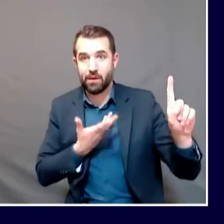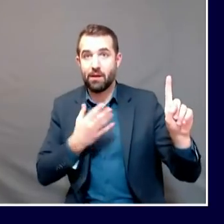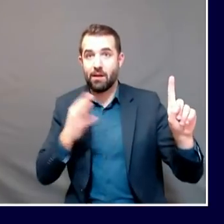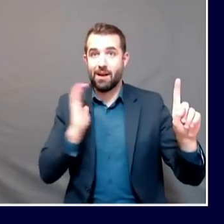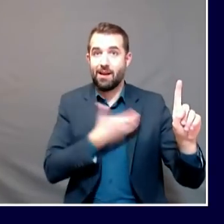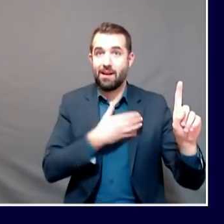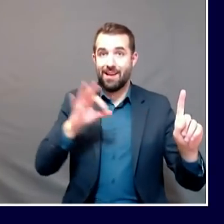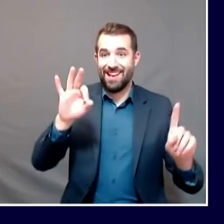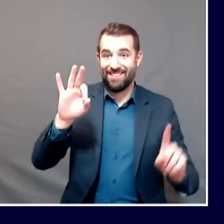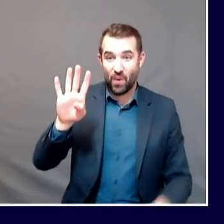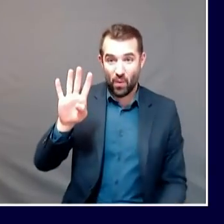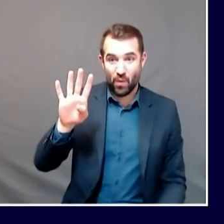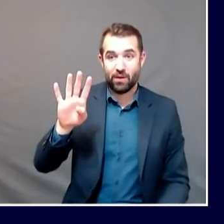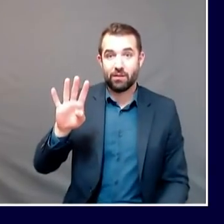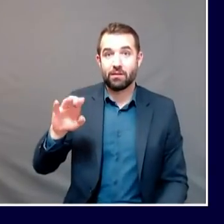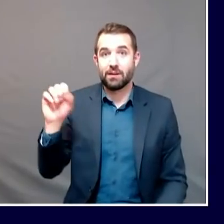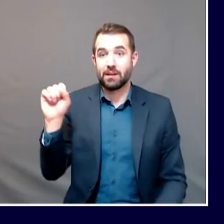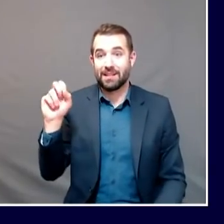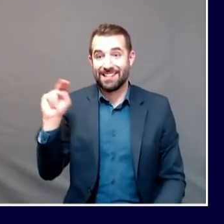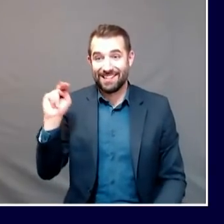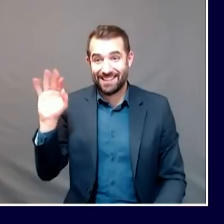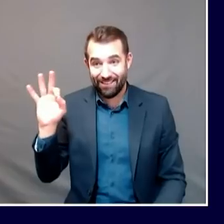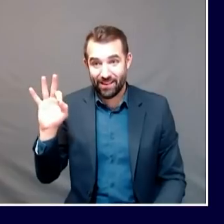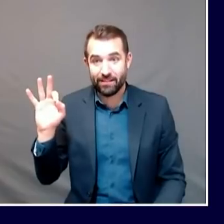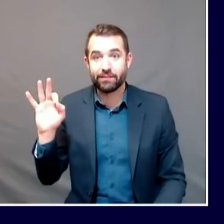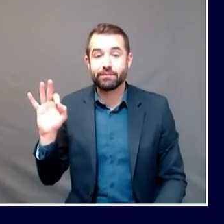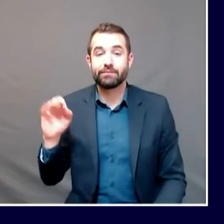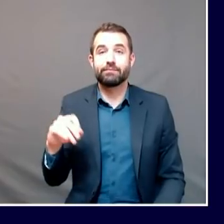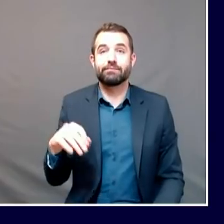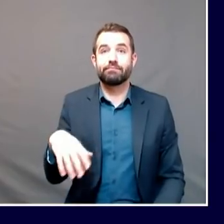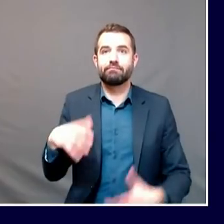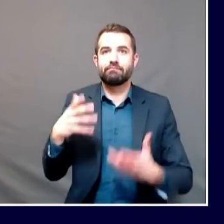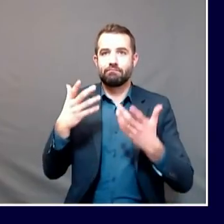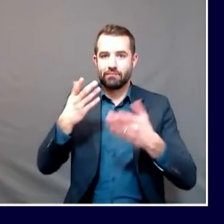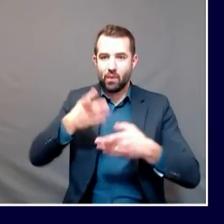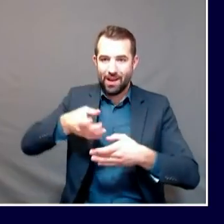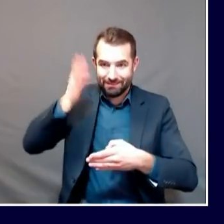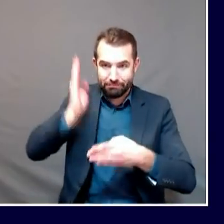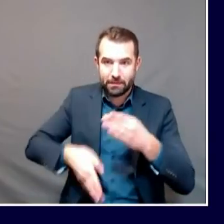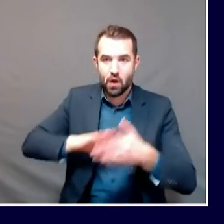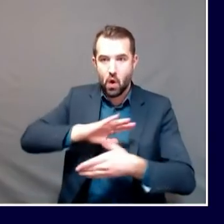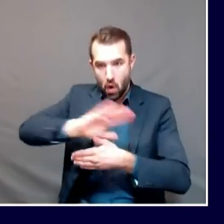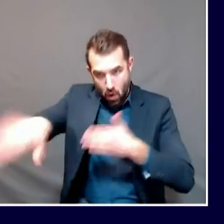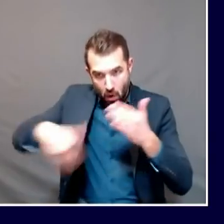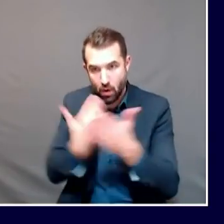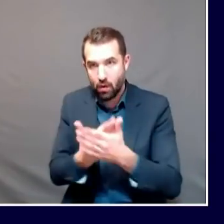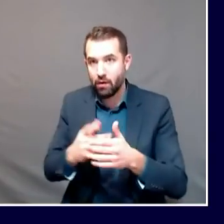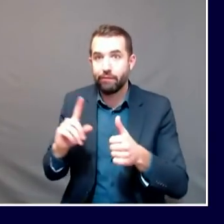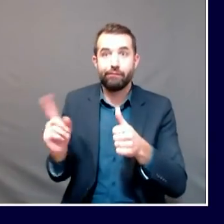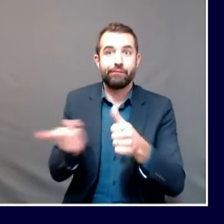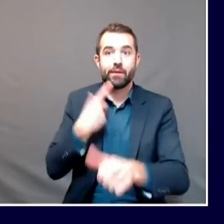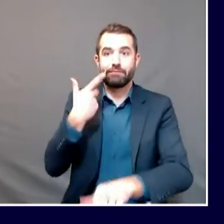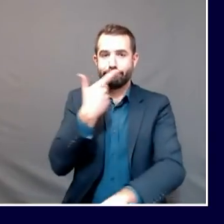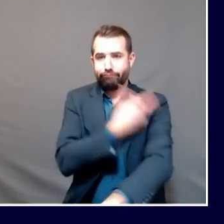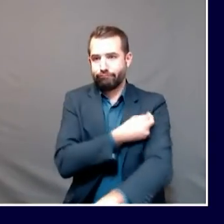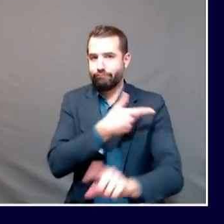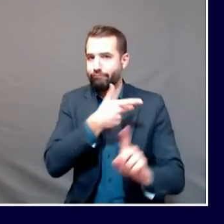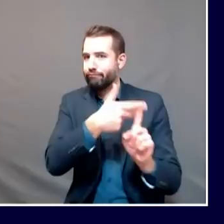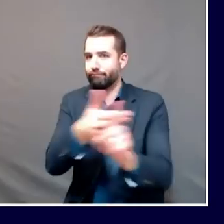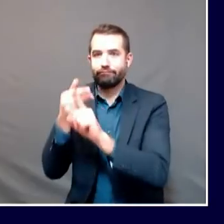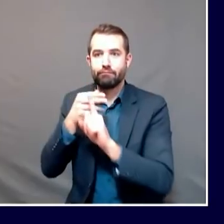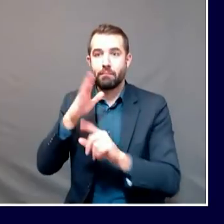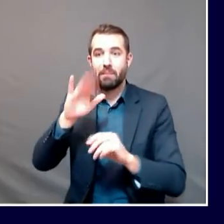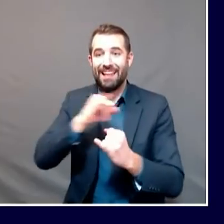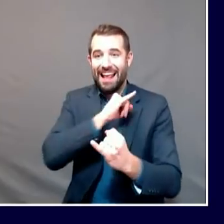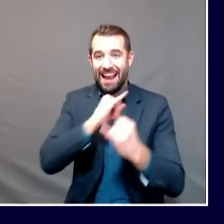received their first round of vaccine clinics by the end of the third week of the program, which is the end of the first week